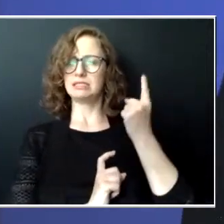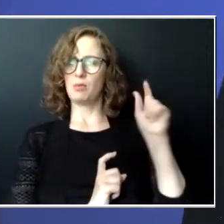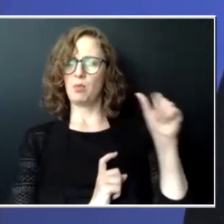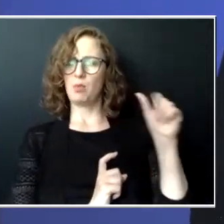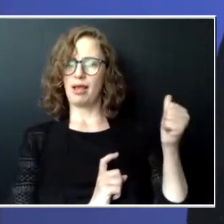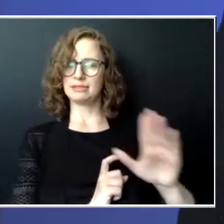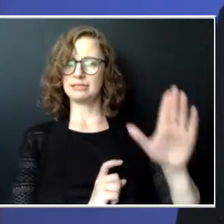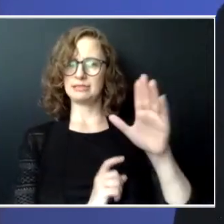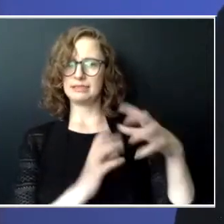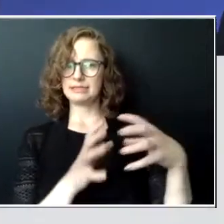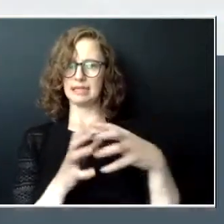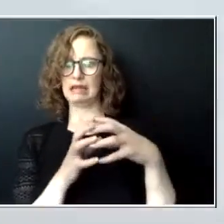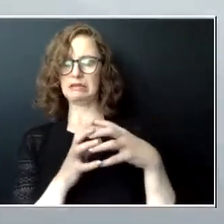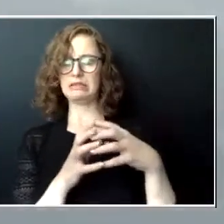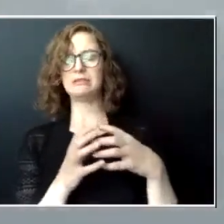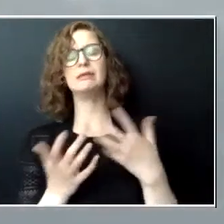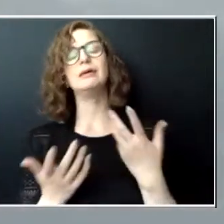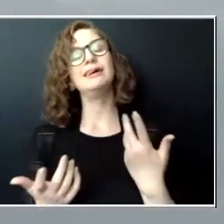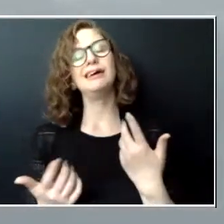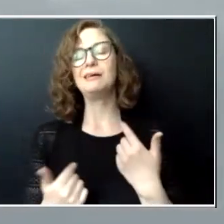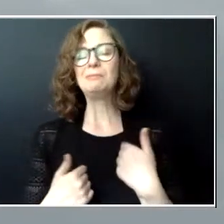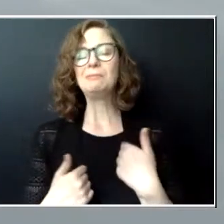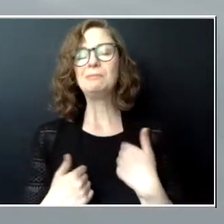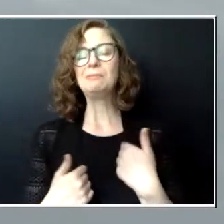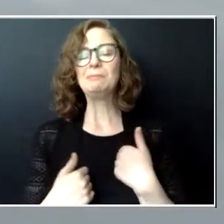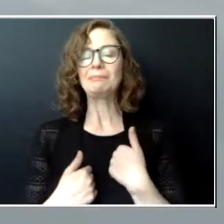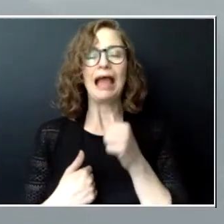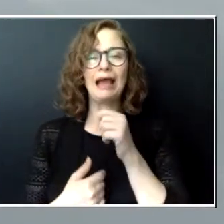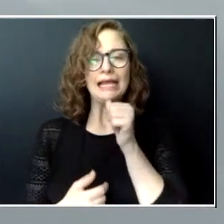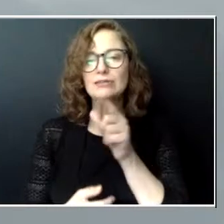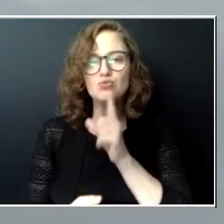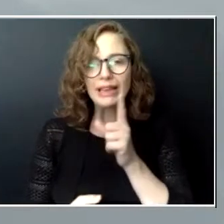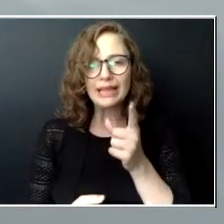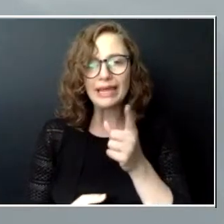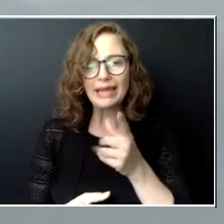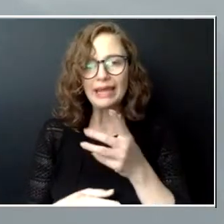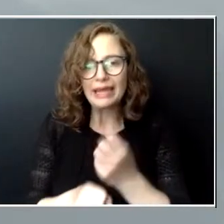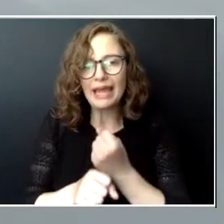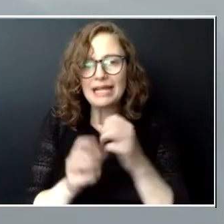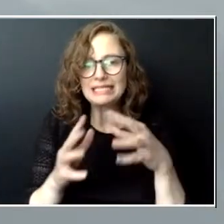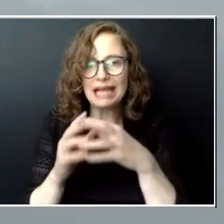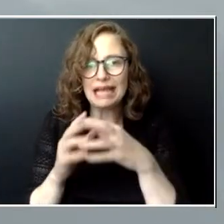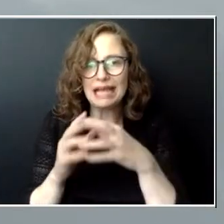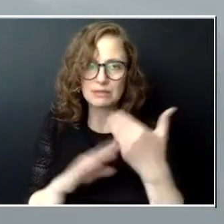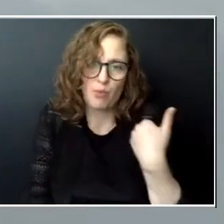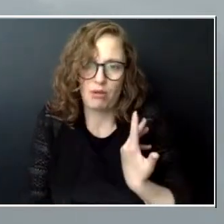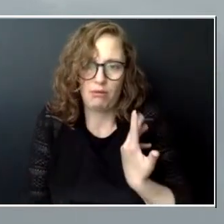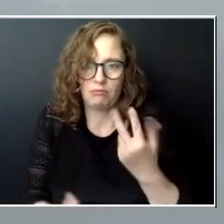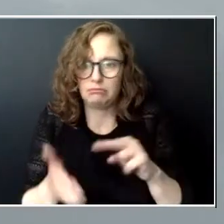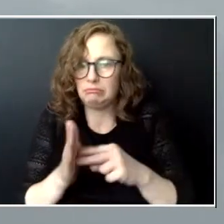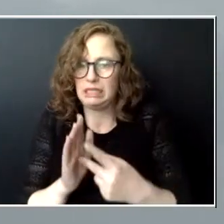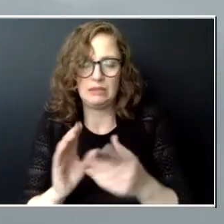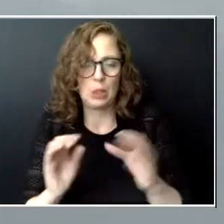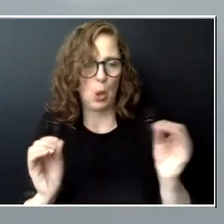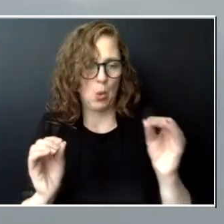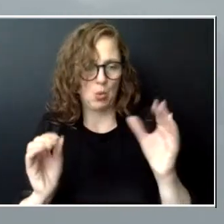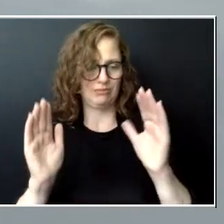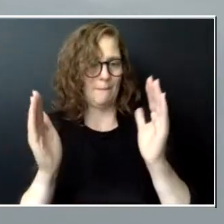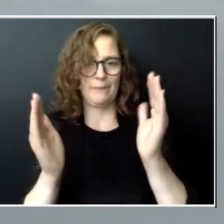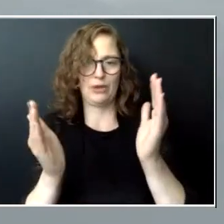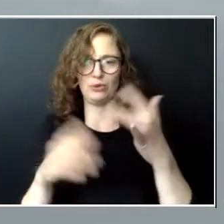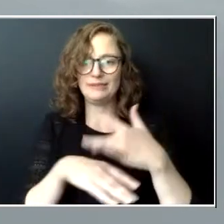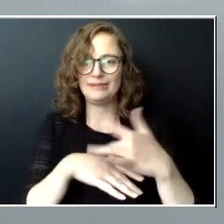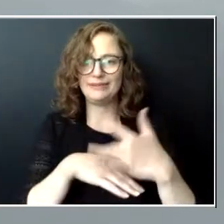before, I didn't have anything to compare it to, and as I recall, it didn't seem